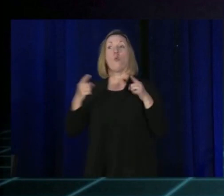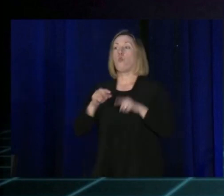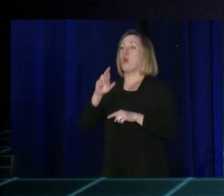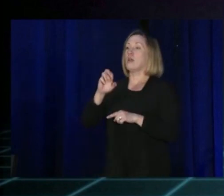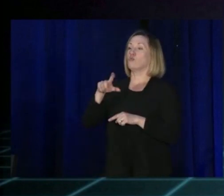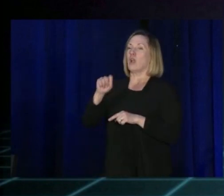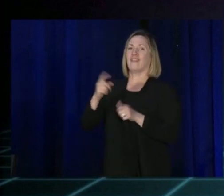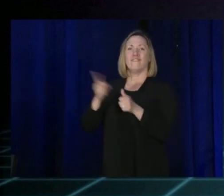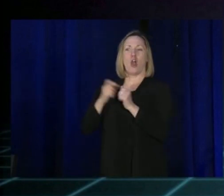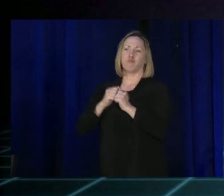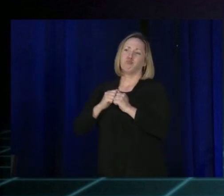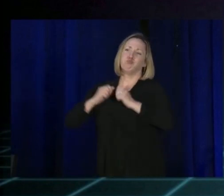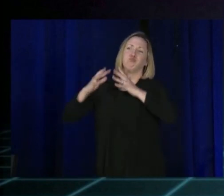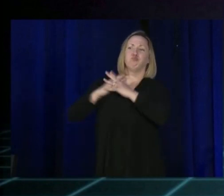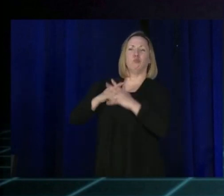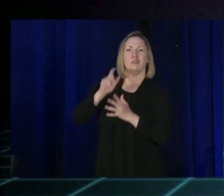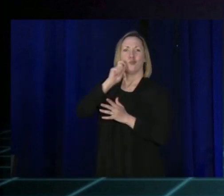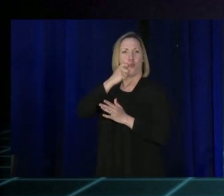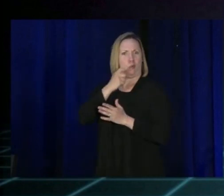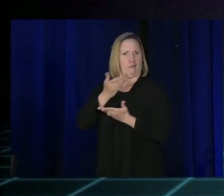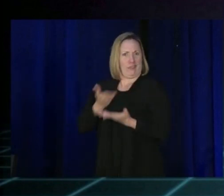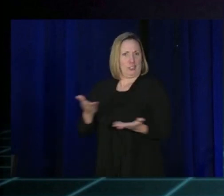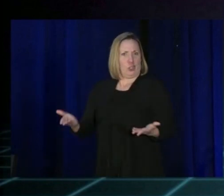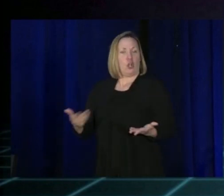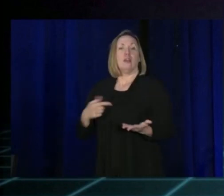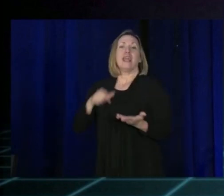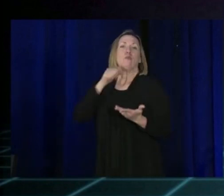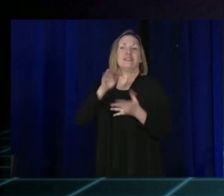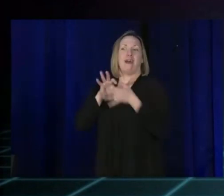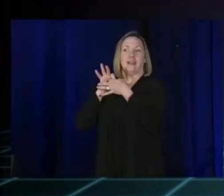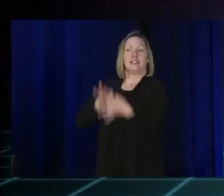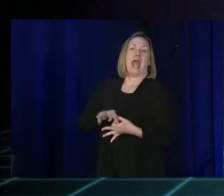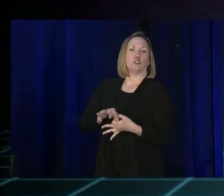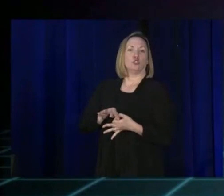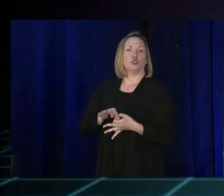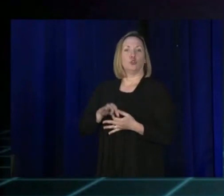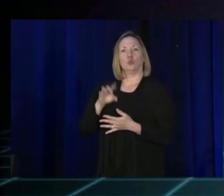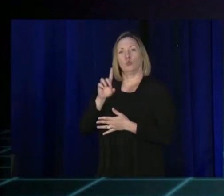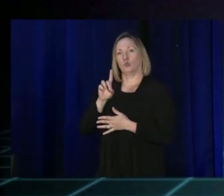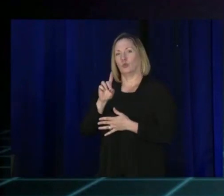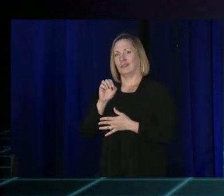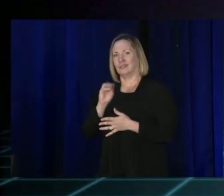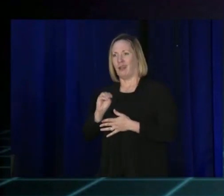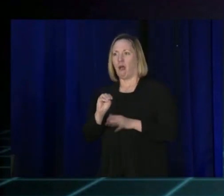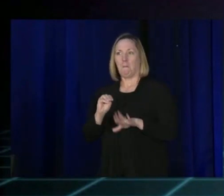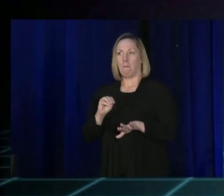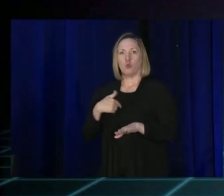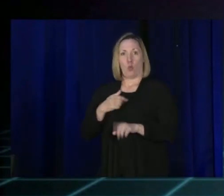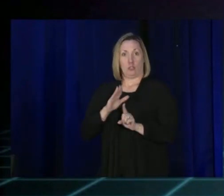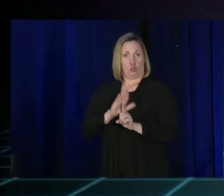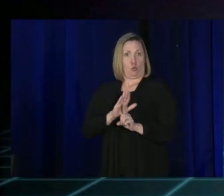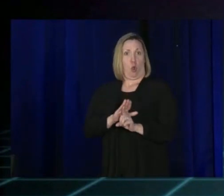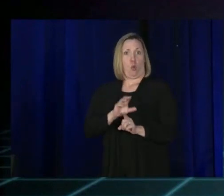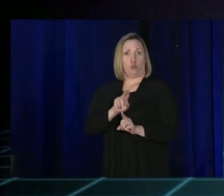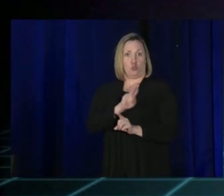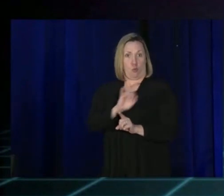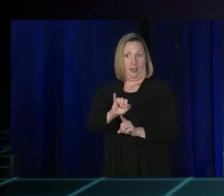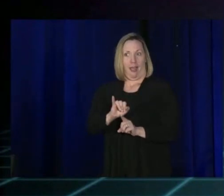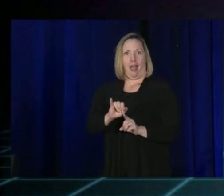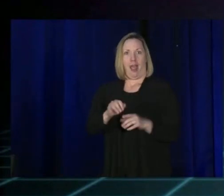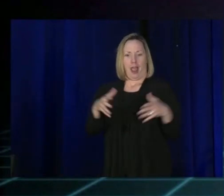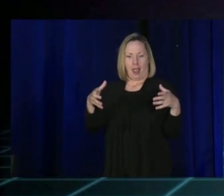this really cool feature in that it wasn't attached directly to the DOM. You had your own UI building, and then